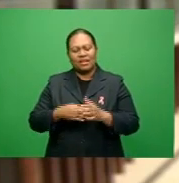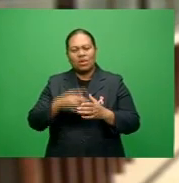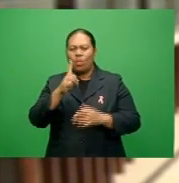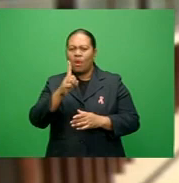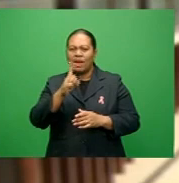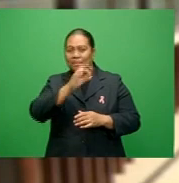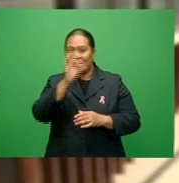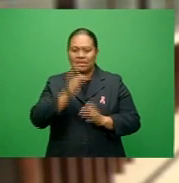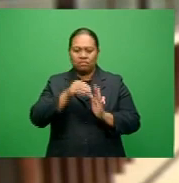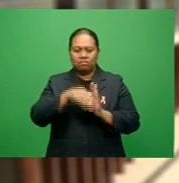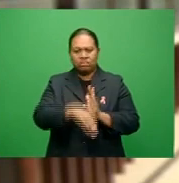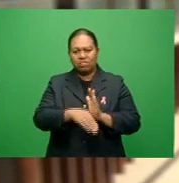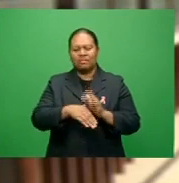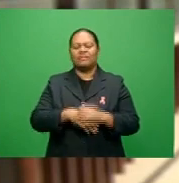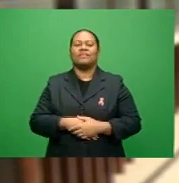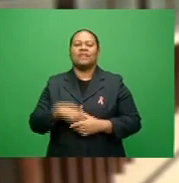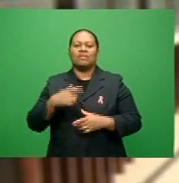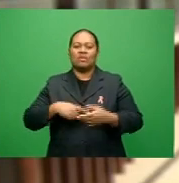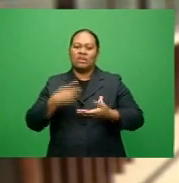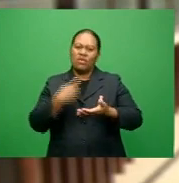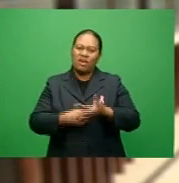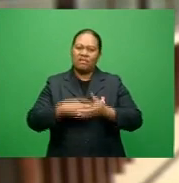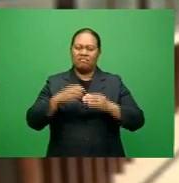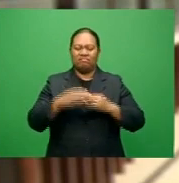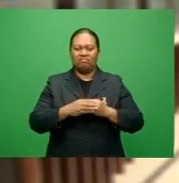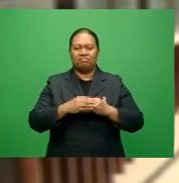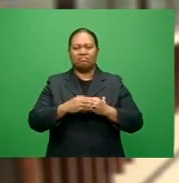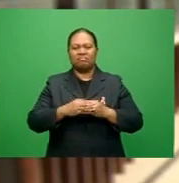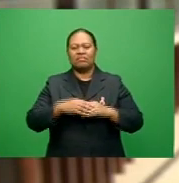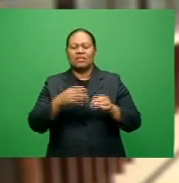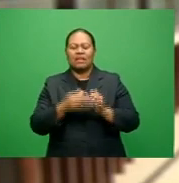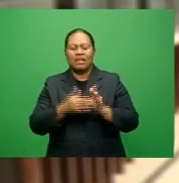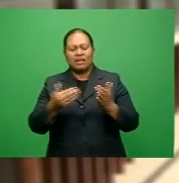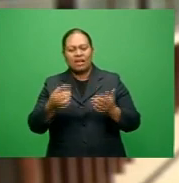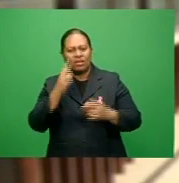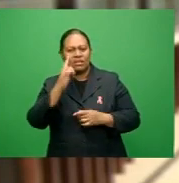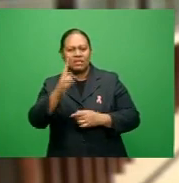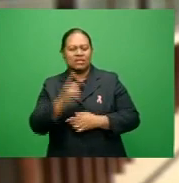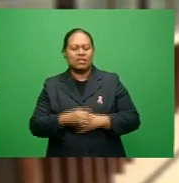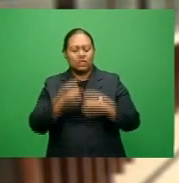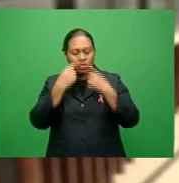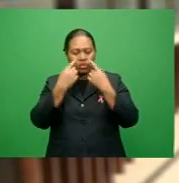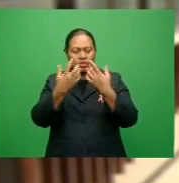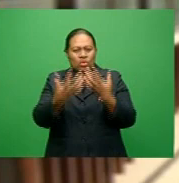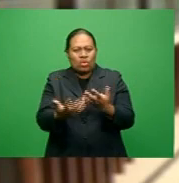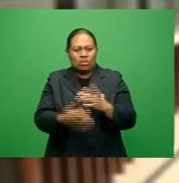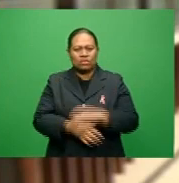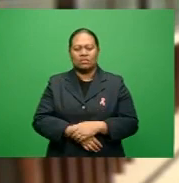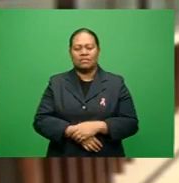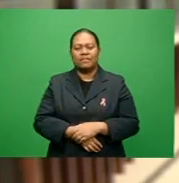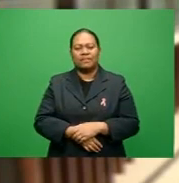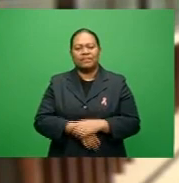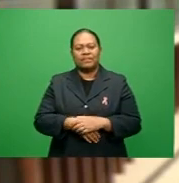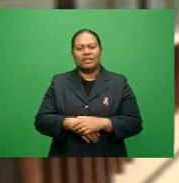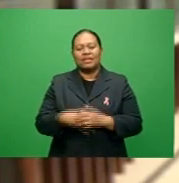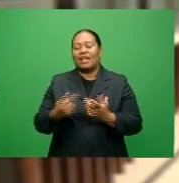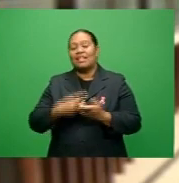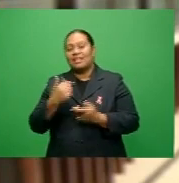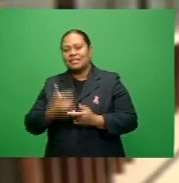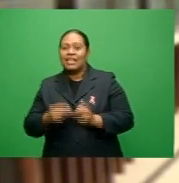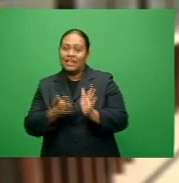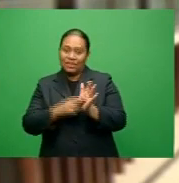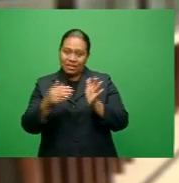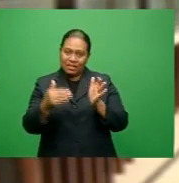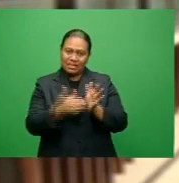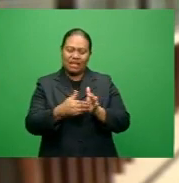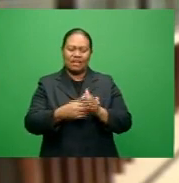1% following a speech by Reserve Bank of Australia Governor Philip Lowe, who signalled further easing was imminent. On the other hand, New Zealand dollar